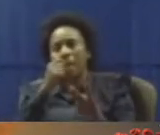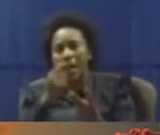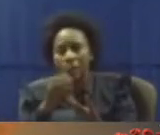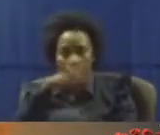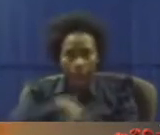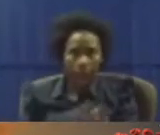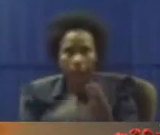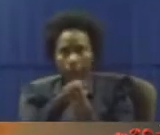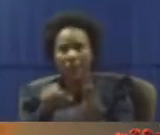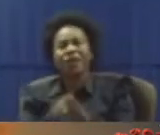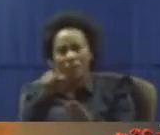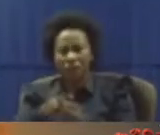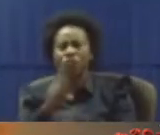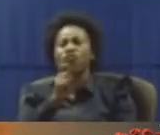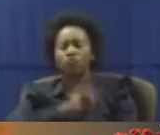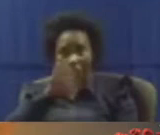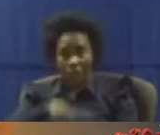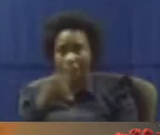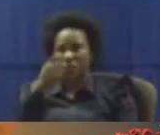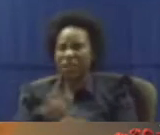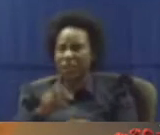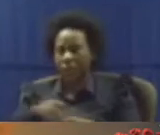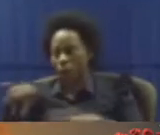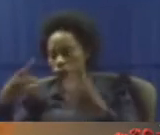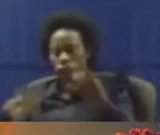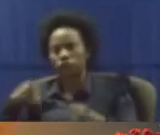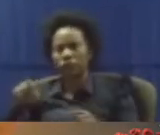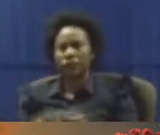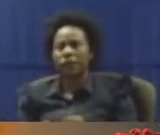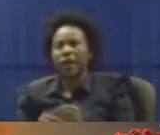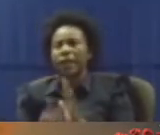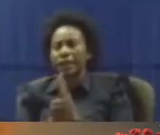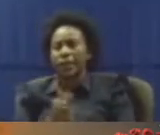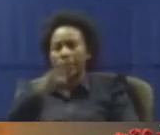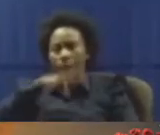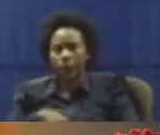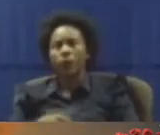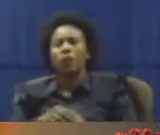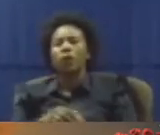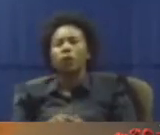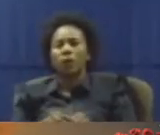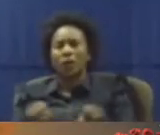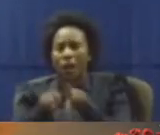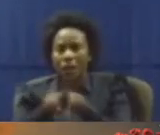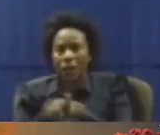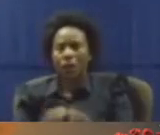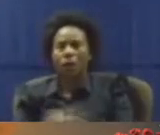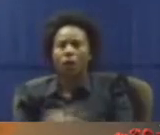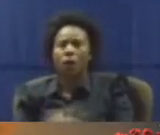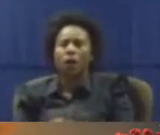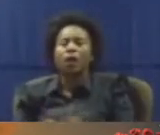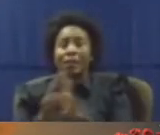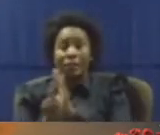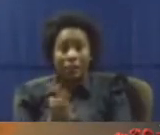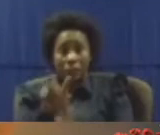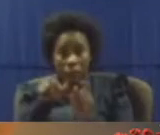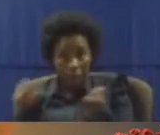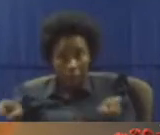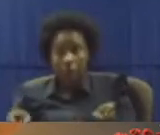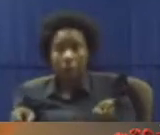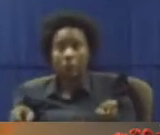let's unpack the reasons for this. The lack of skills is due to the critical skills flight brought about by skilled personnel